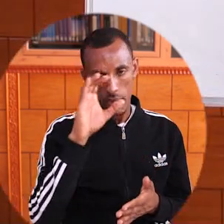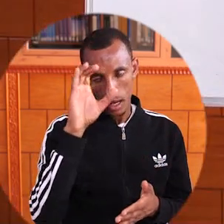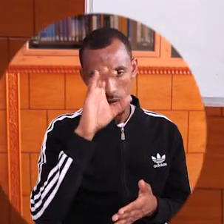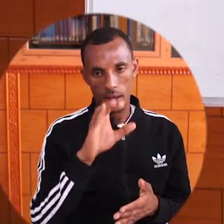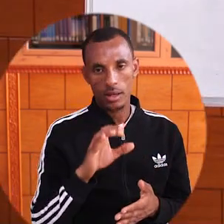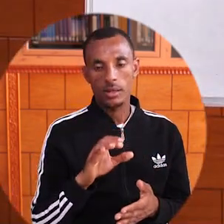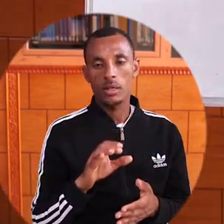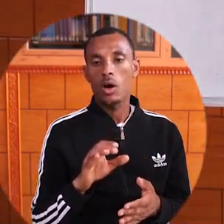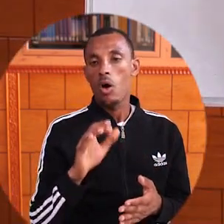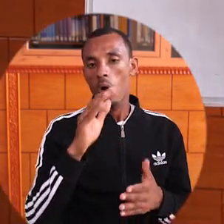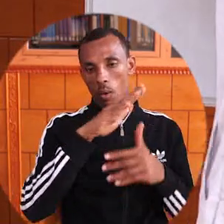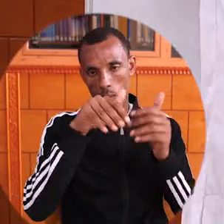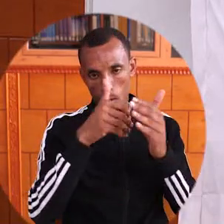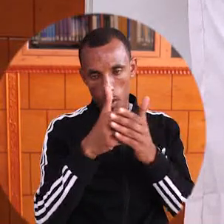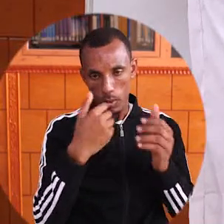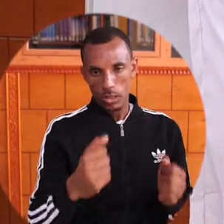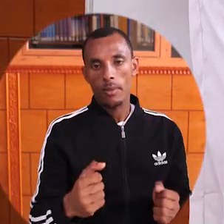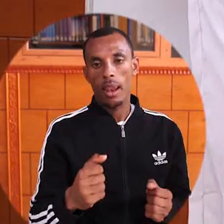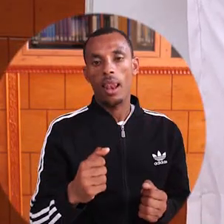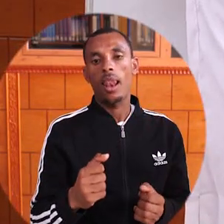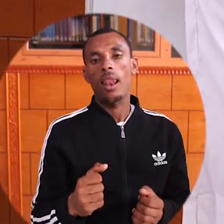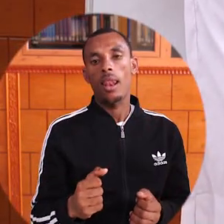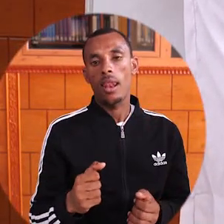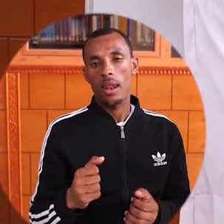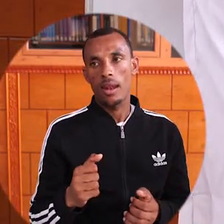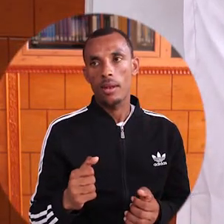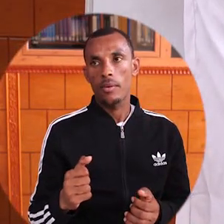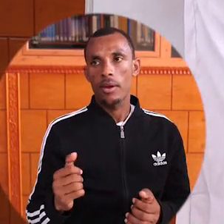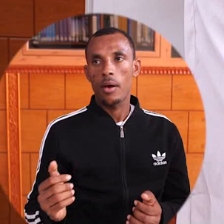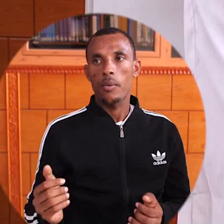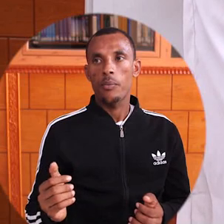calculate all possible diagonal.